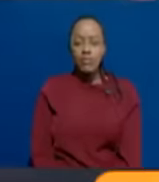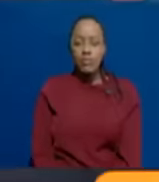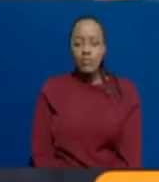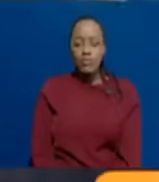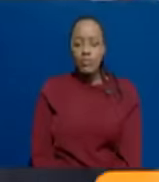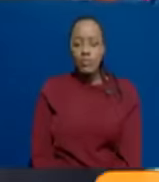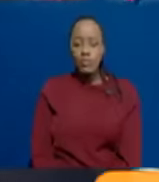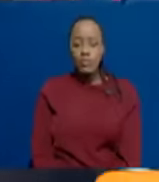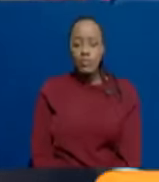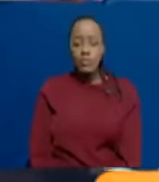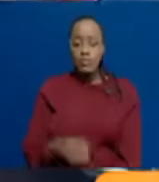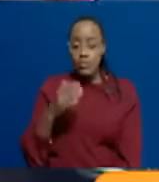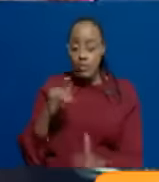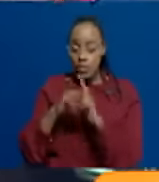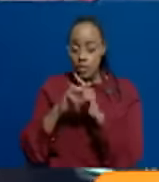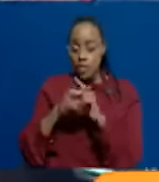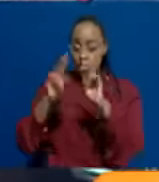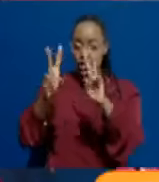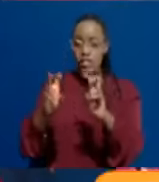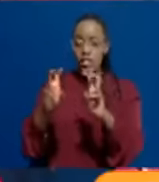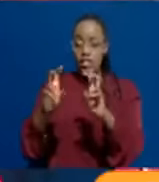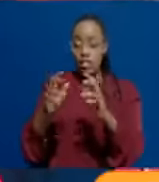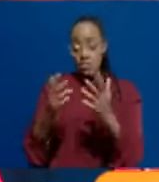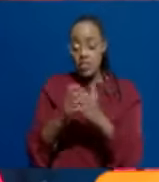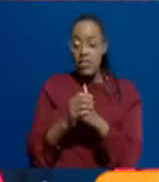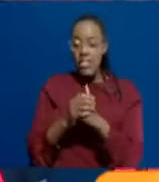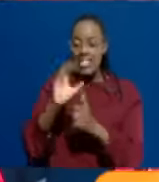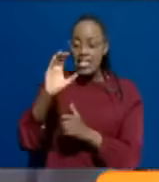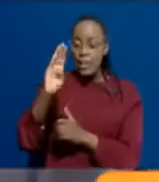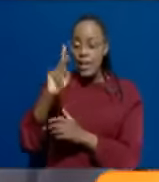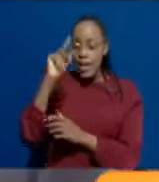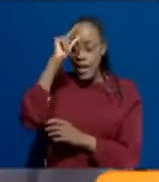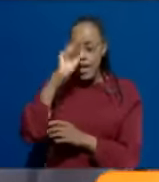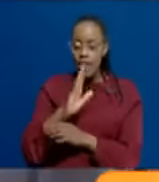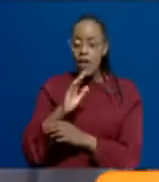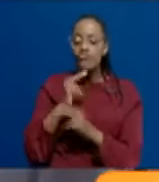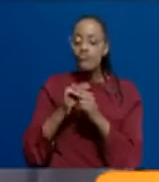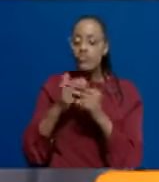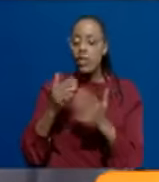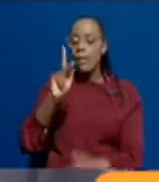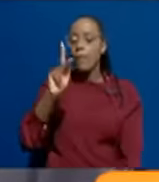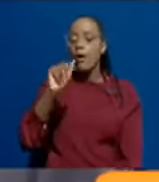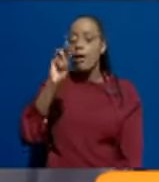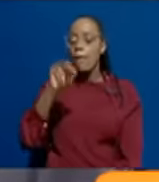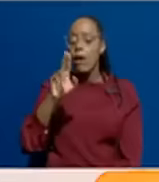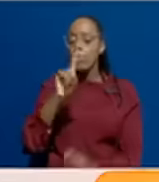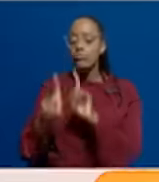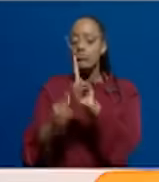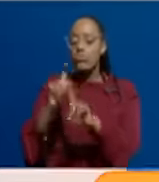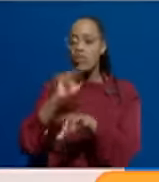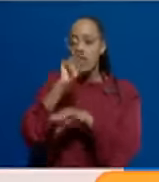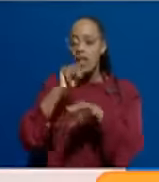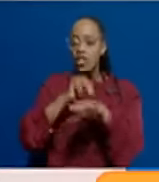Chair, maybe just starting with the issue of... As CBK Governor Kamau Thugge was being questioned by the